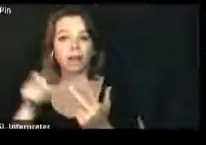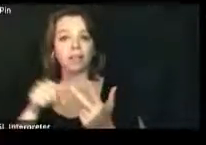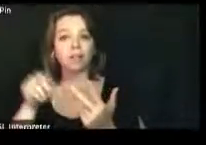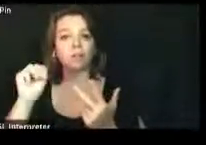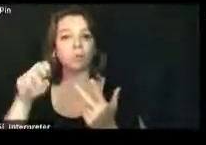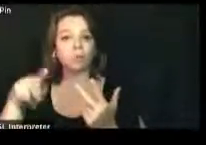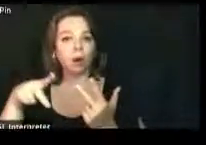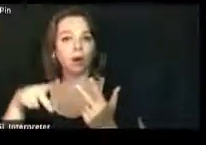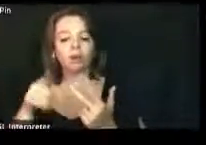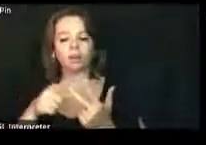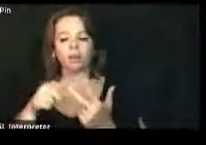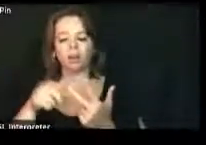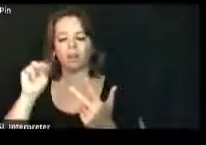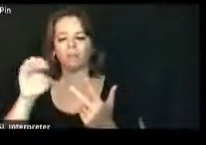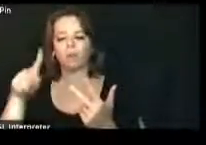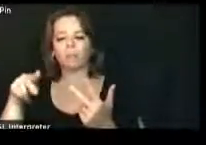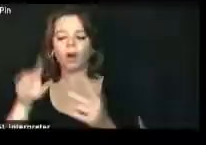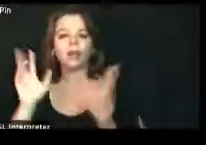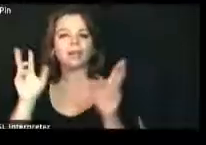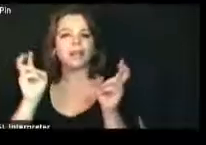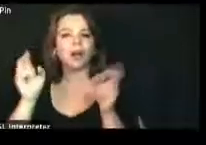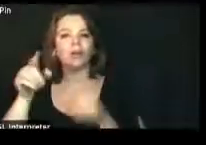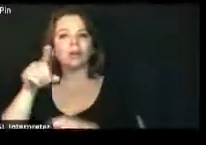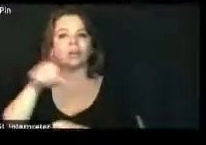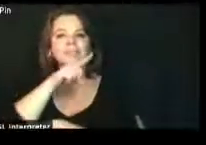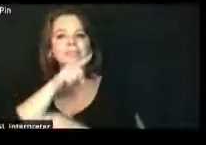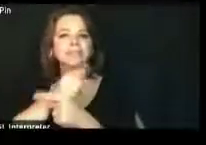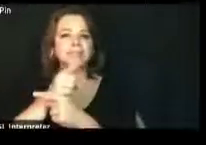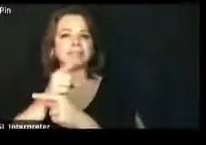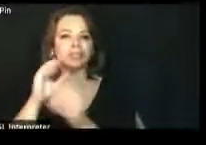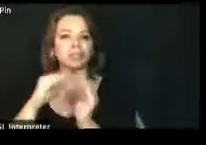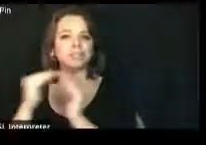Moore Park our sister. We have